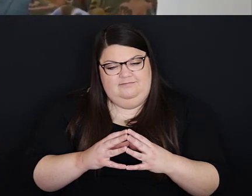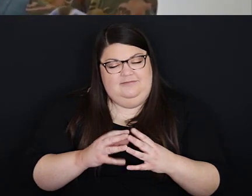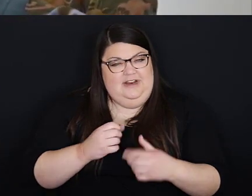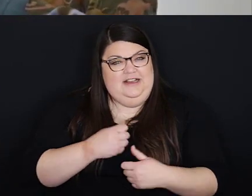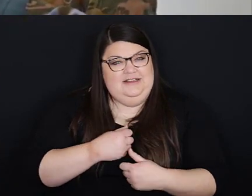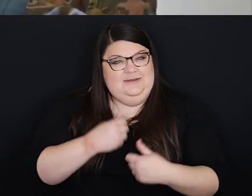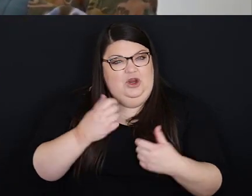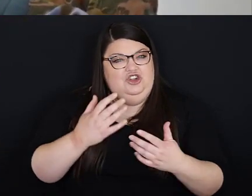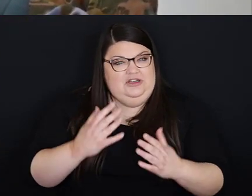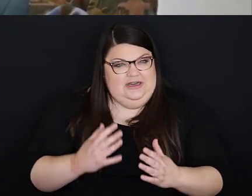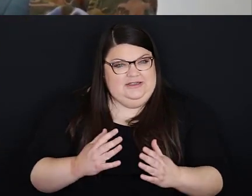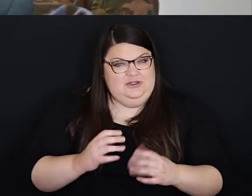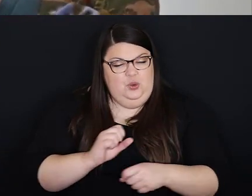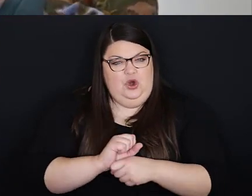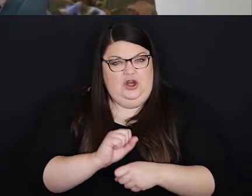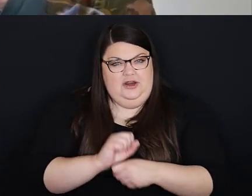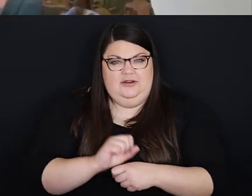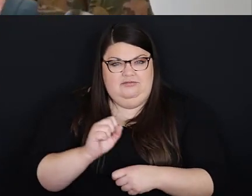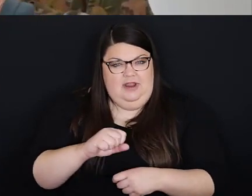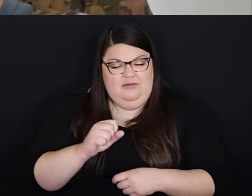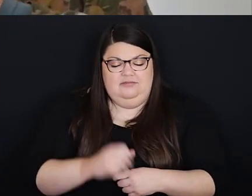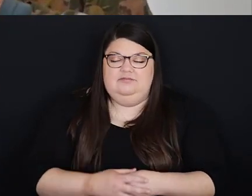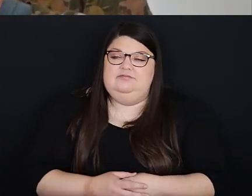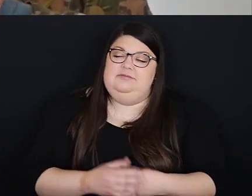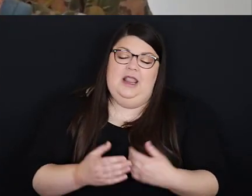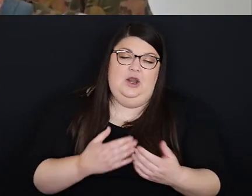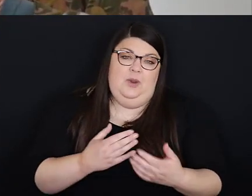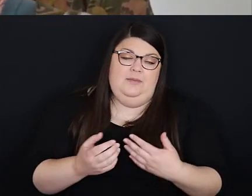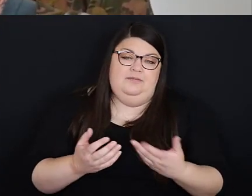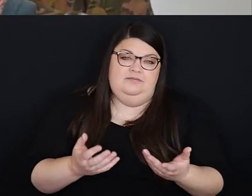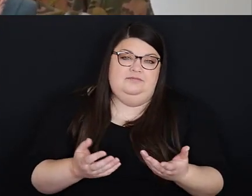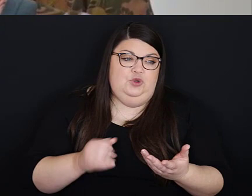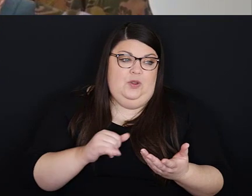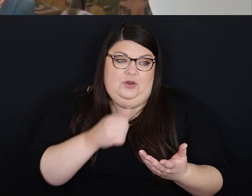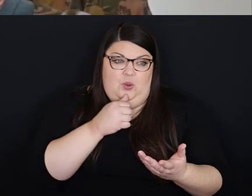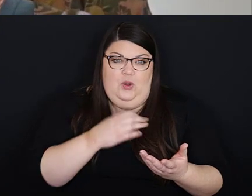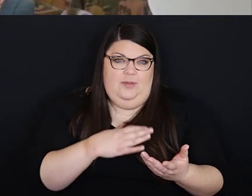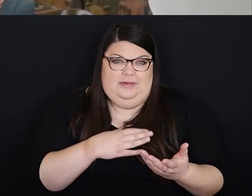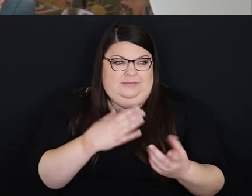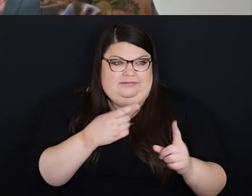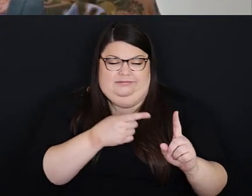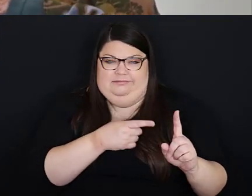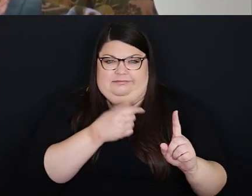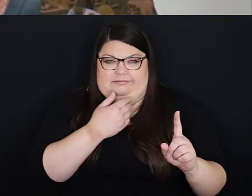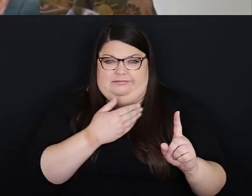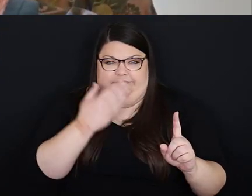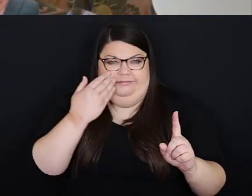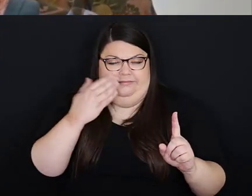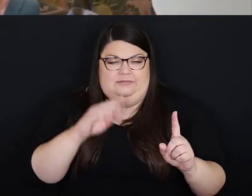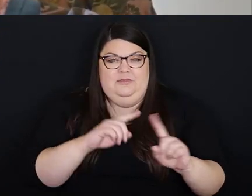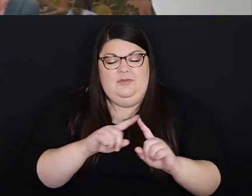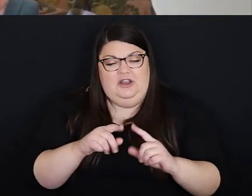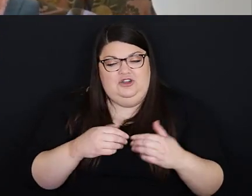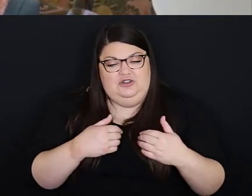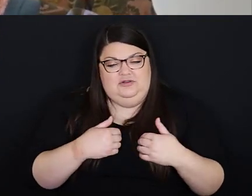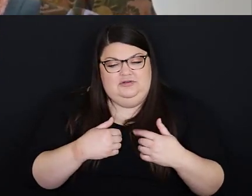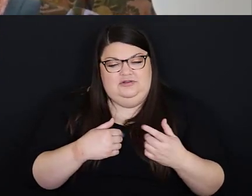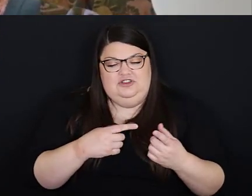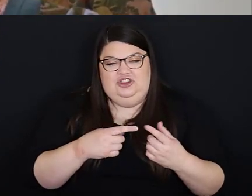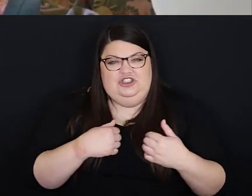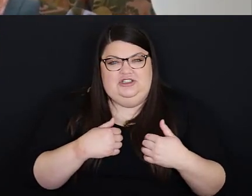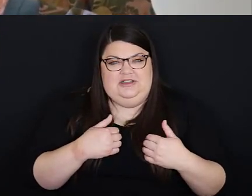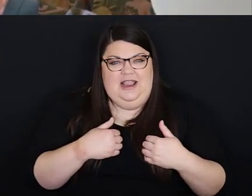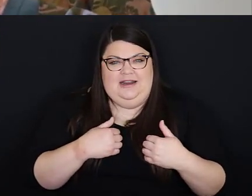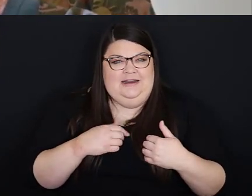of expressionist work. Mm-hmm. Yeah, yeah. And anyway, so this woman, I don't know who she was, but she had